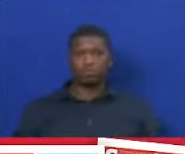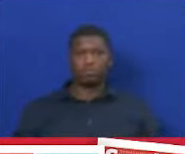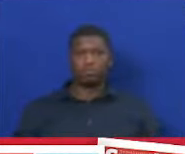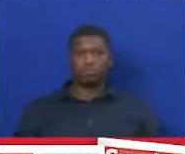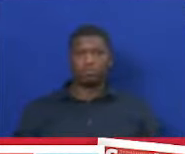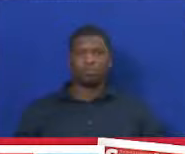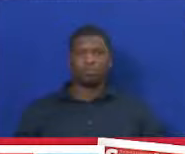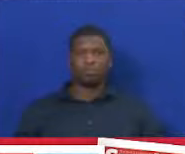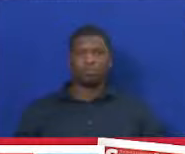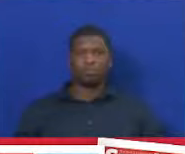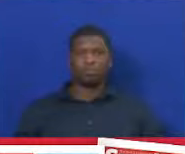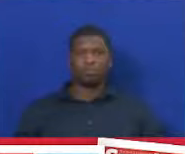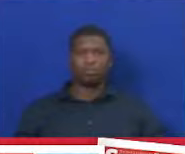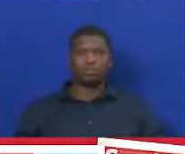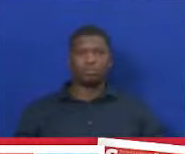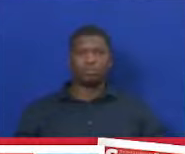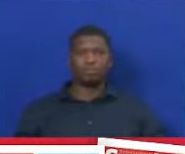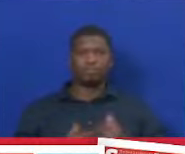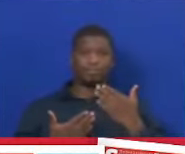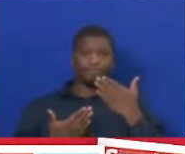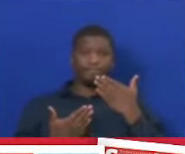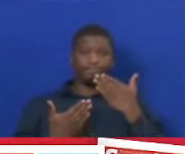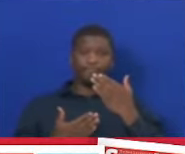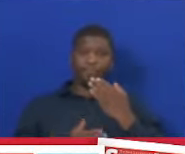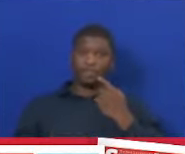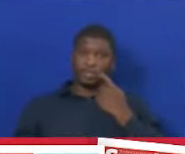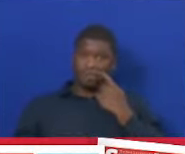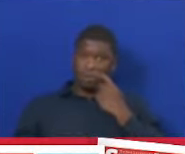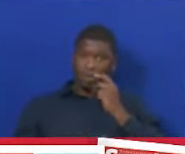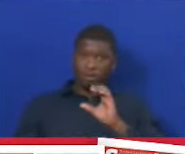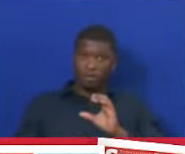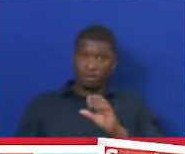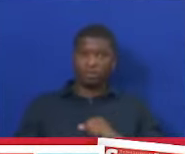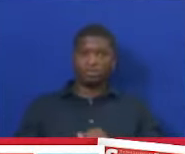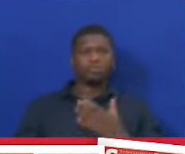Thank you, Witness C. Please then proceed to